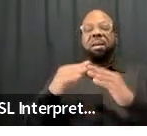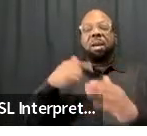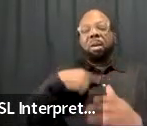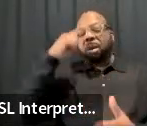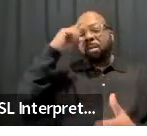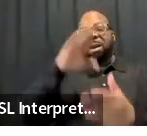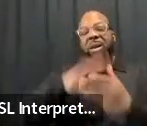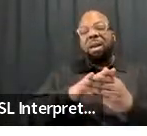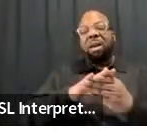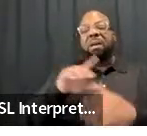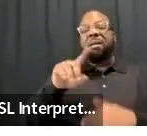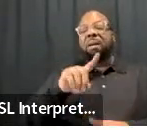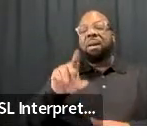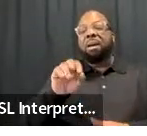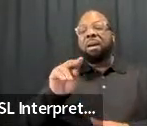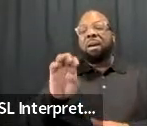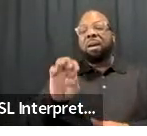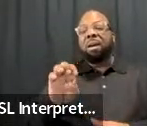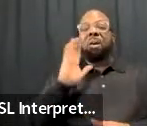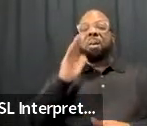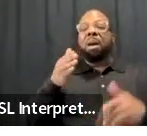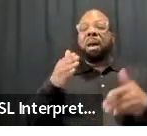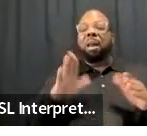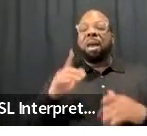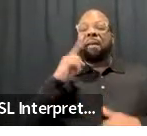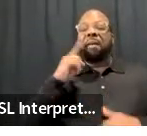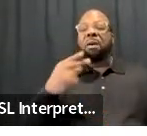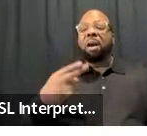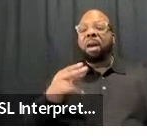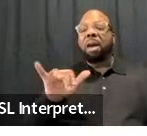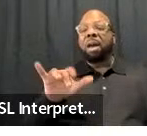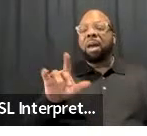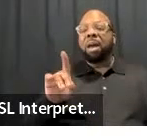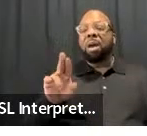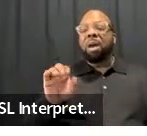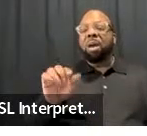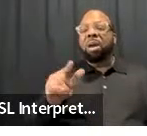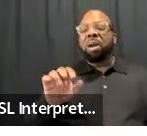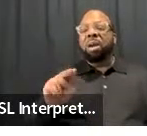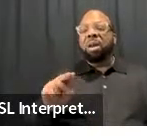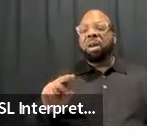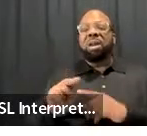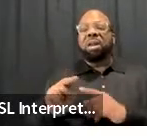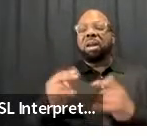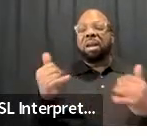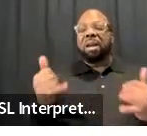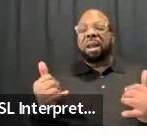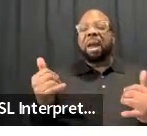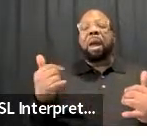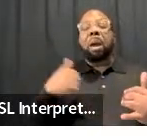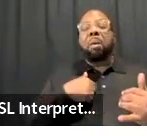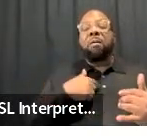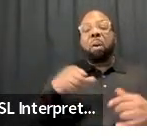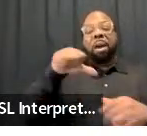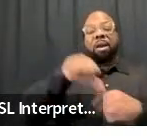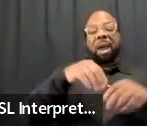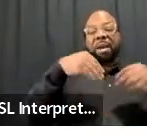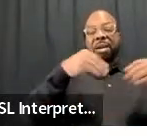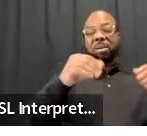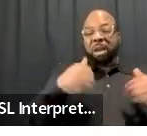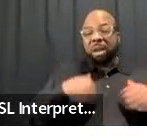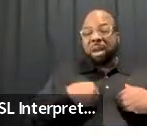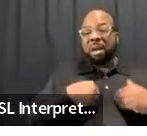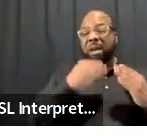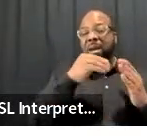right now allows for hydrogen fueling. We have a current use listing for gas stations, auto service stations,